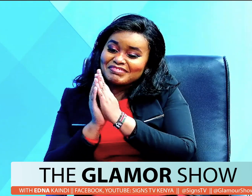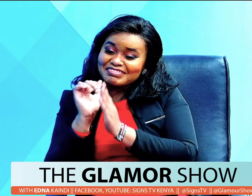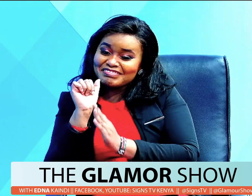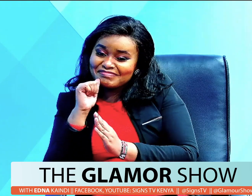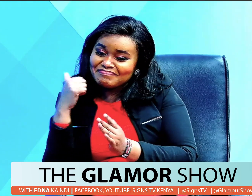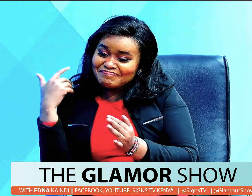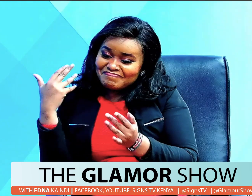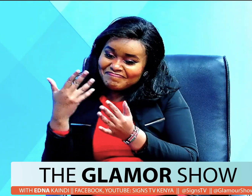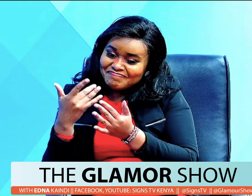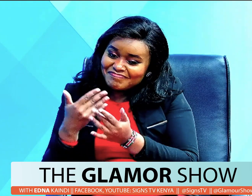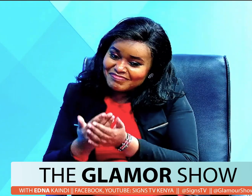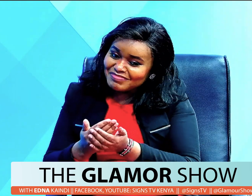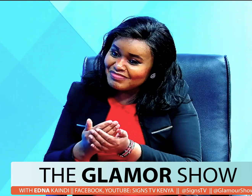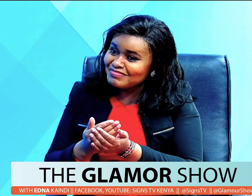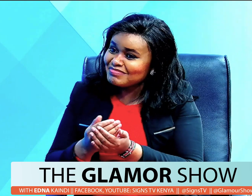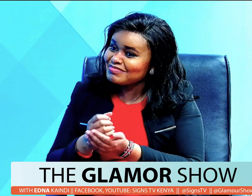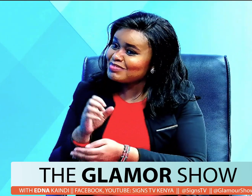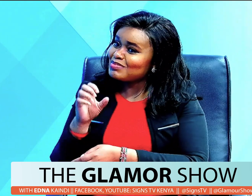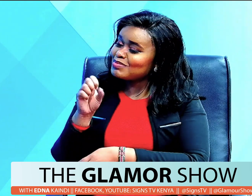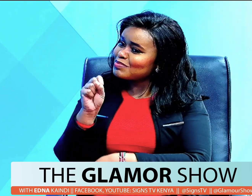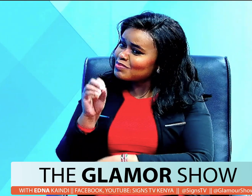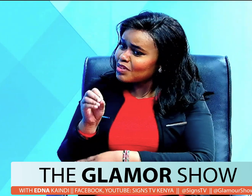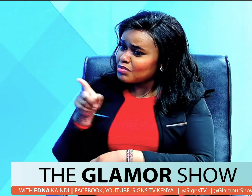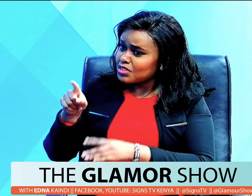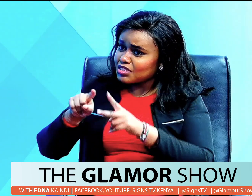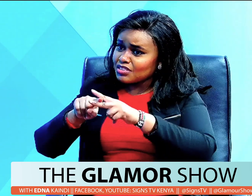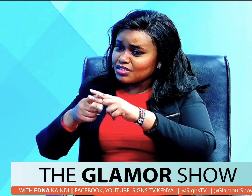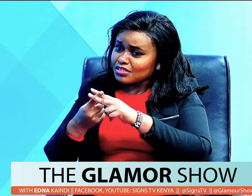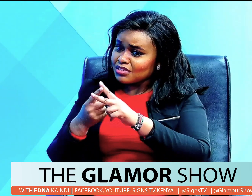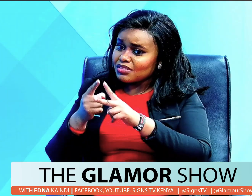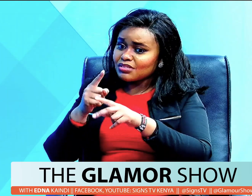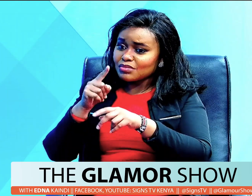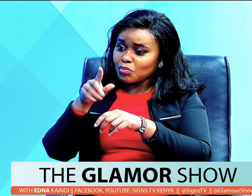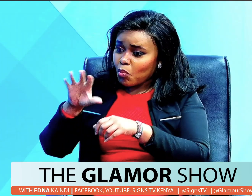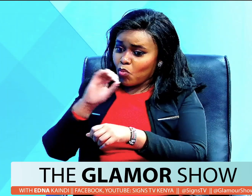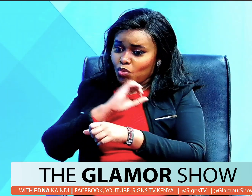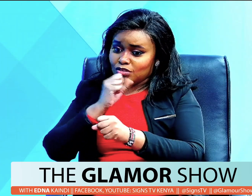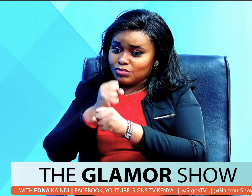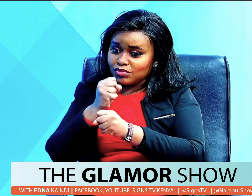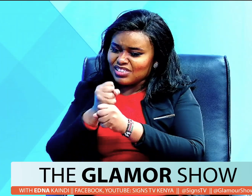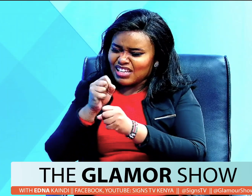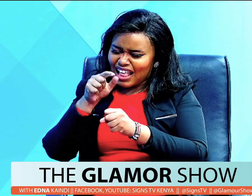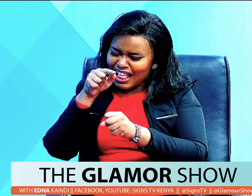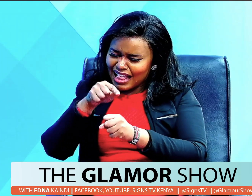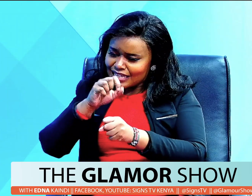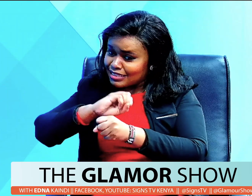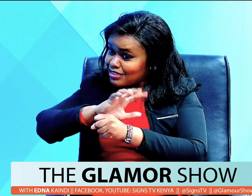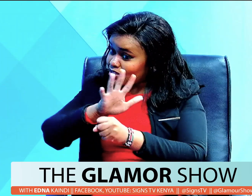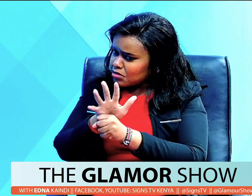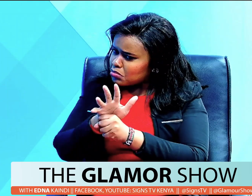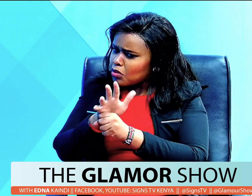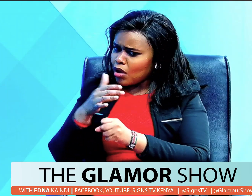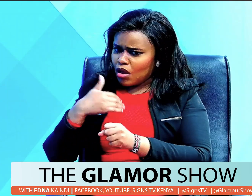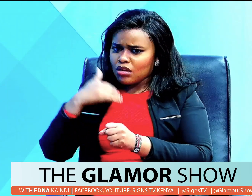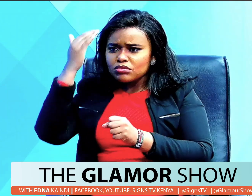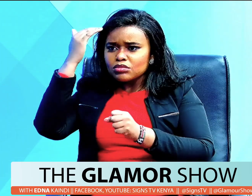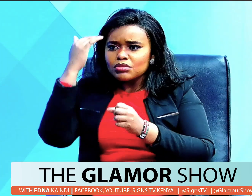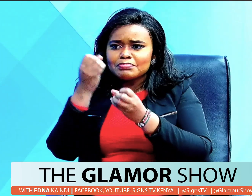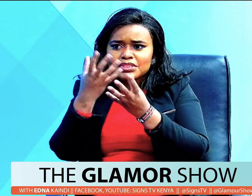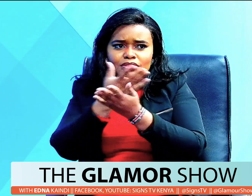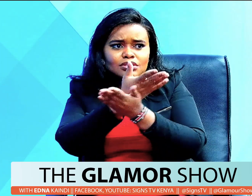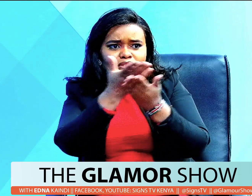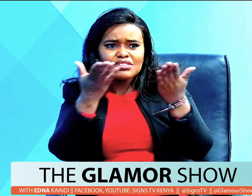Amazing, amazing. That is a very nice and elaborate story about how you got. So you're talking about